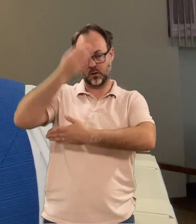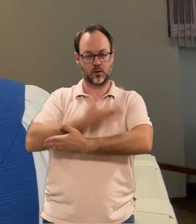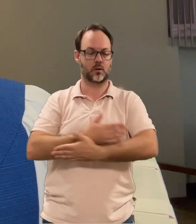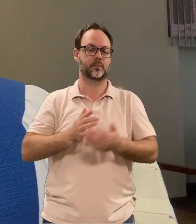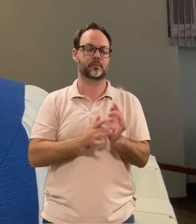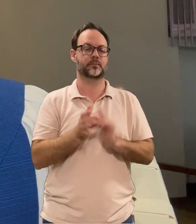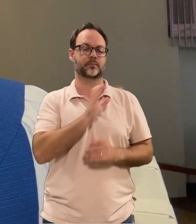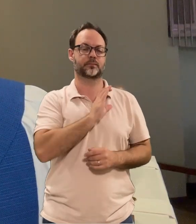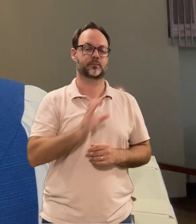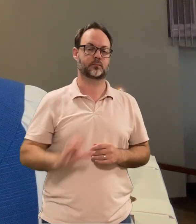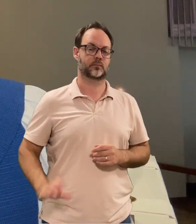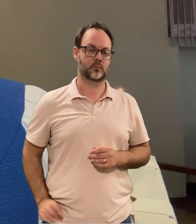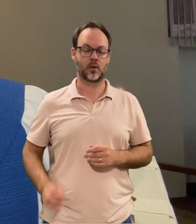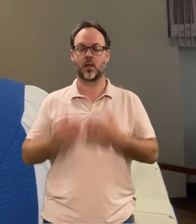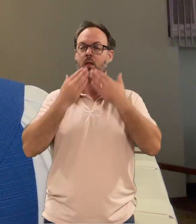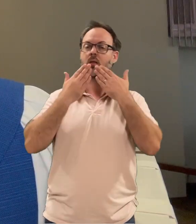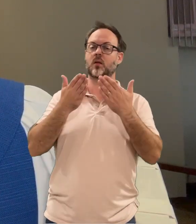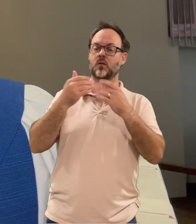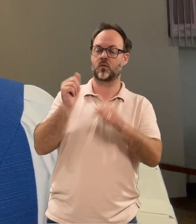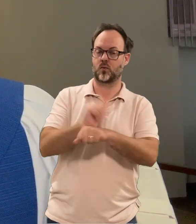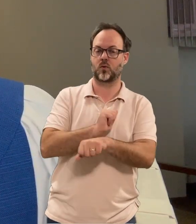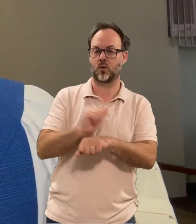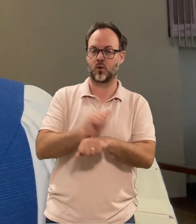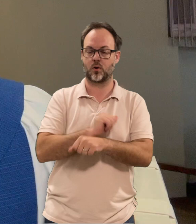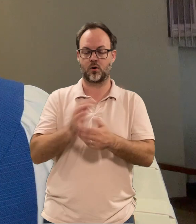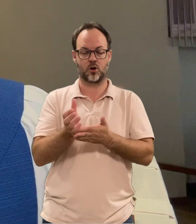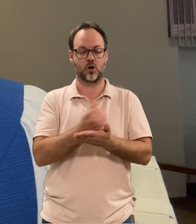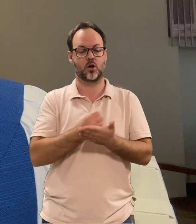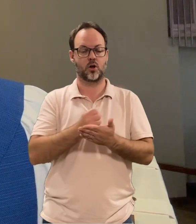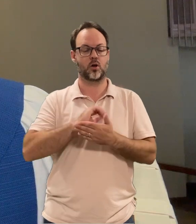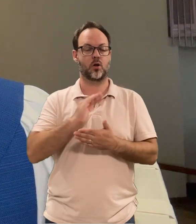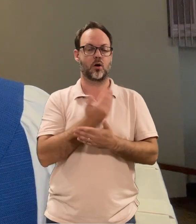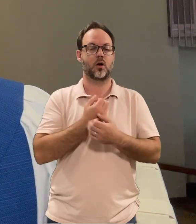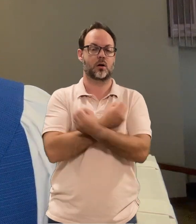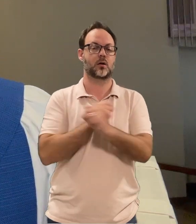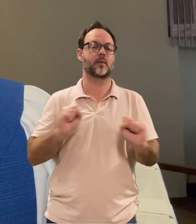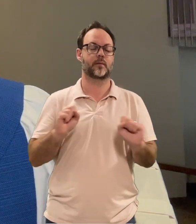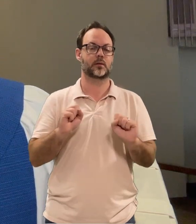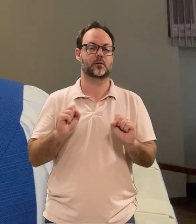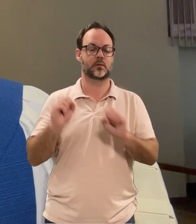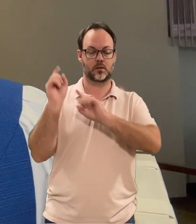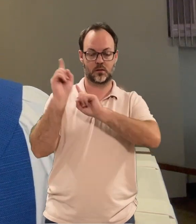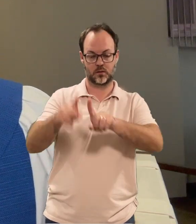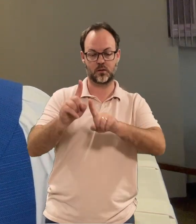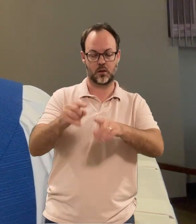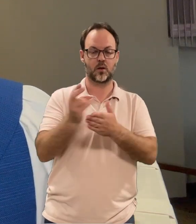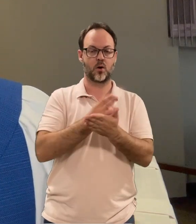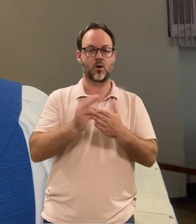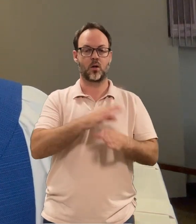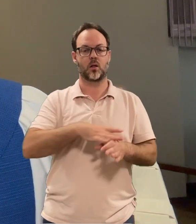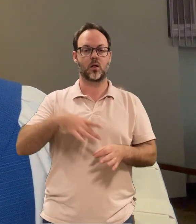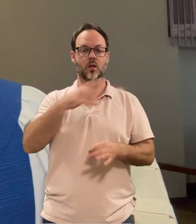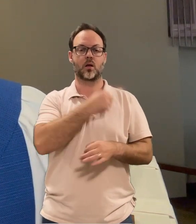only begotten Son, Jesus Christ. We thank you for his work, which he has earned our salvation.